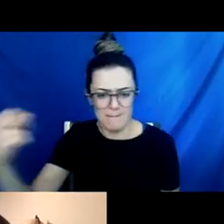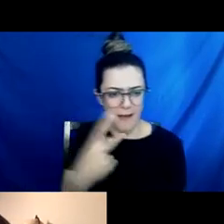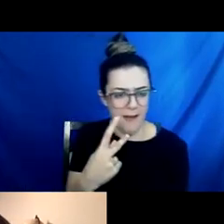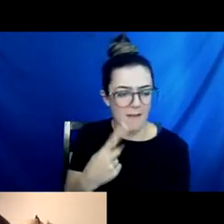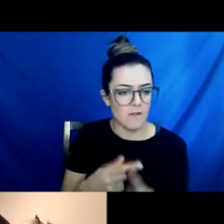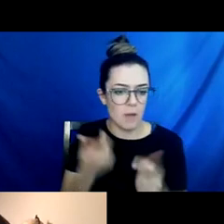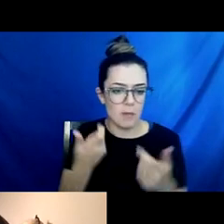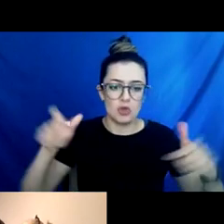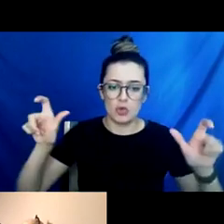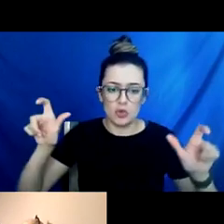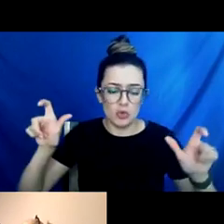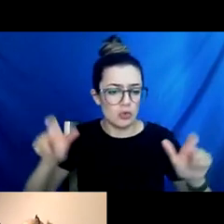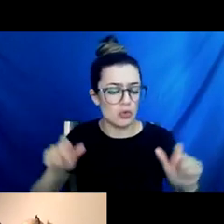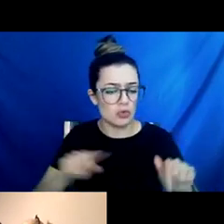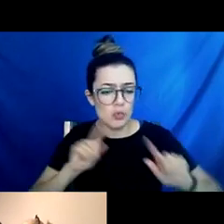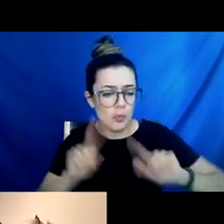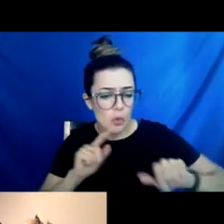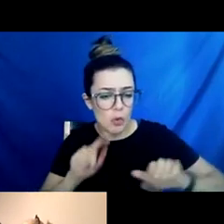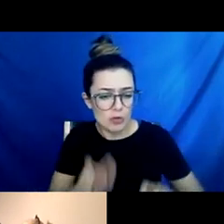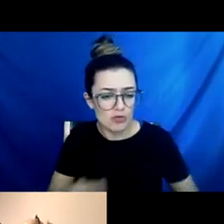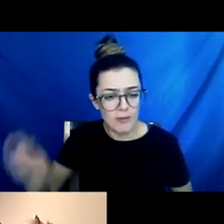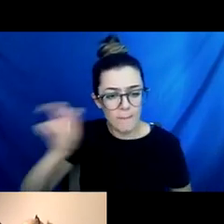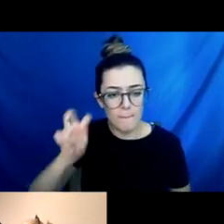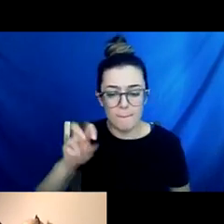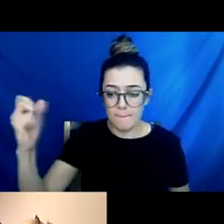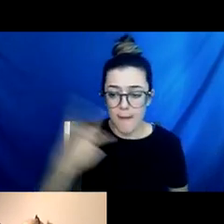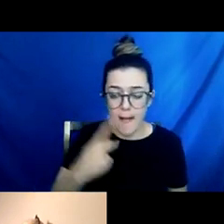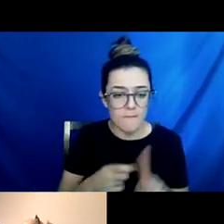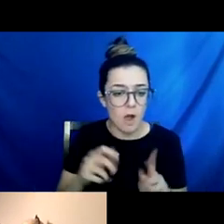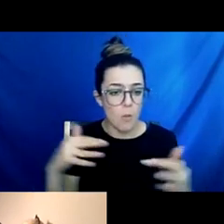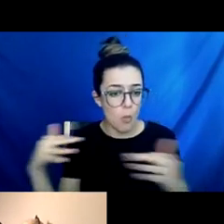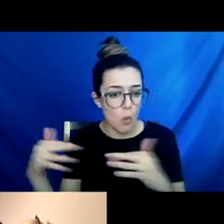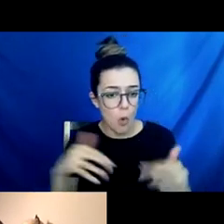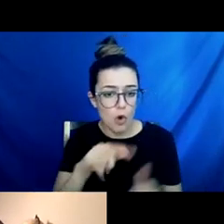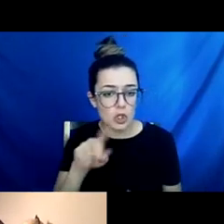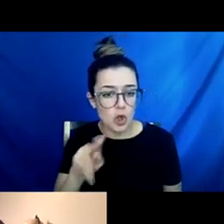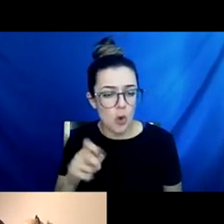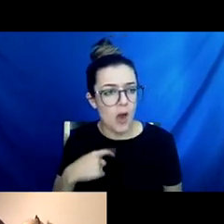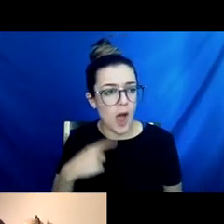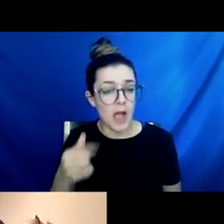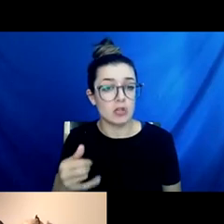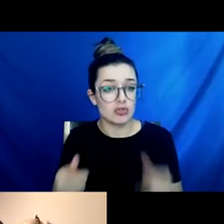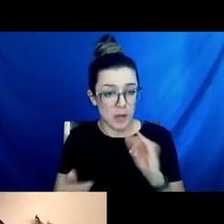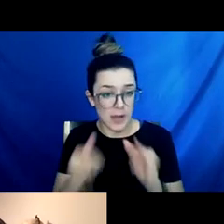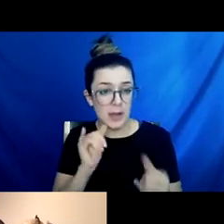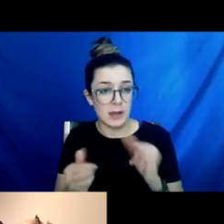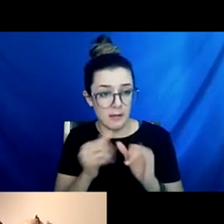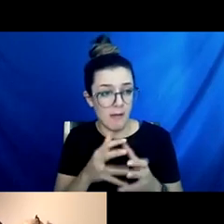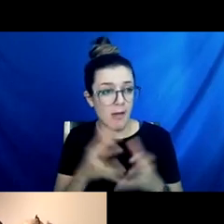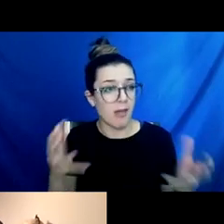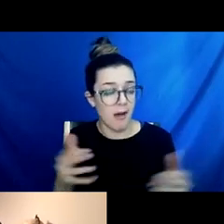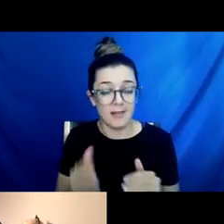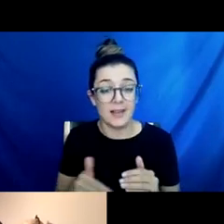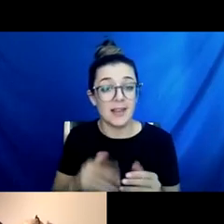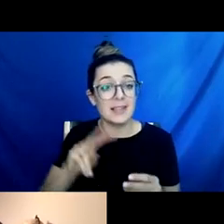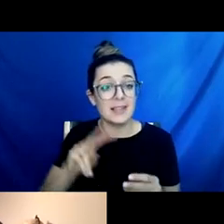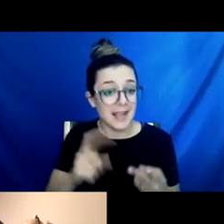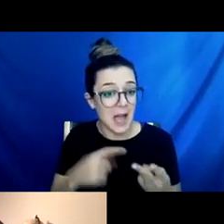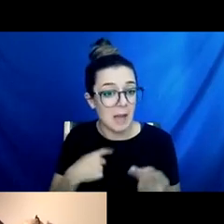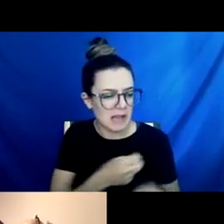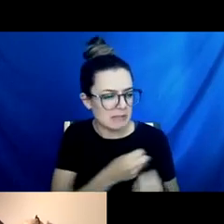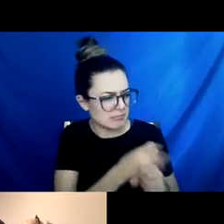trips from a war zone, I think I just drank a lot. Next time I yelled at my spouse a lot. Next time